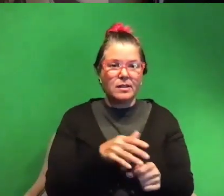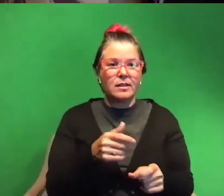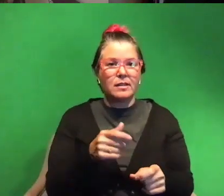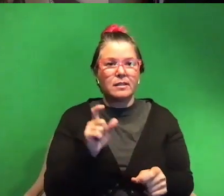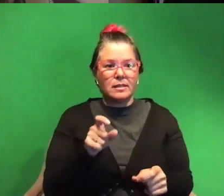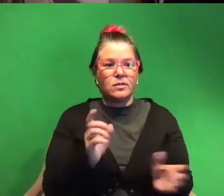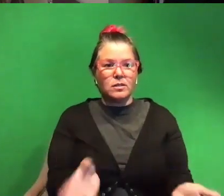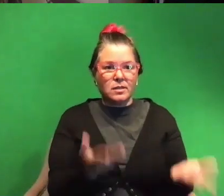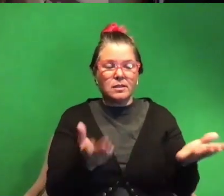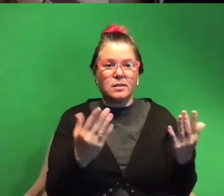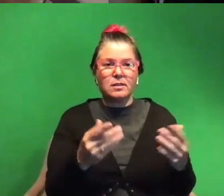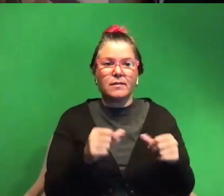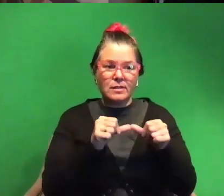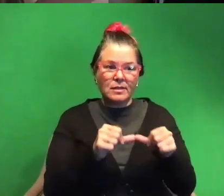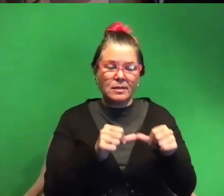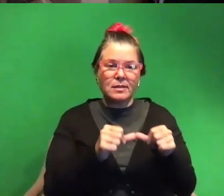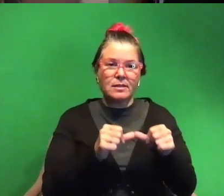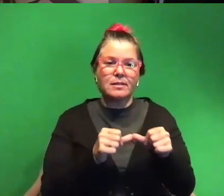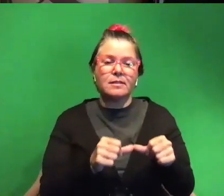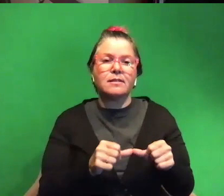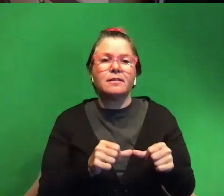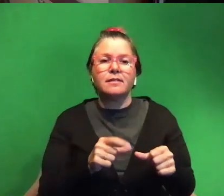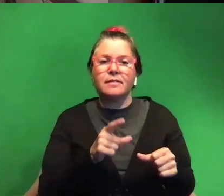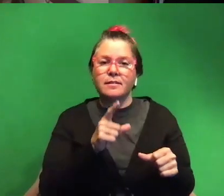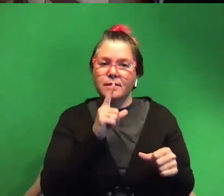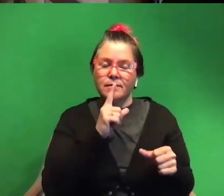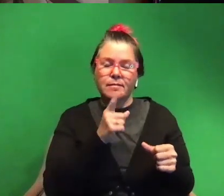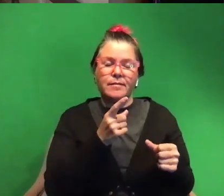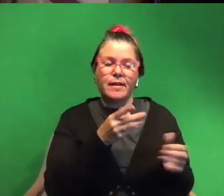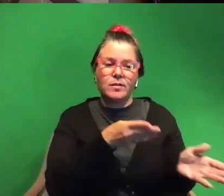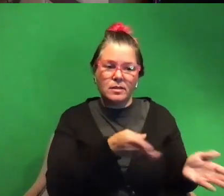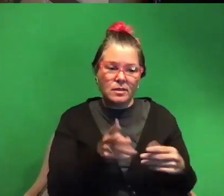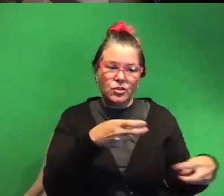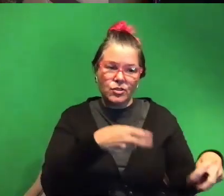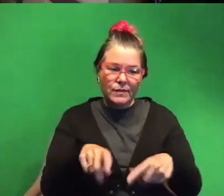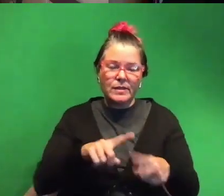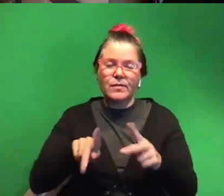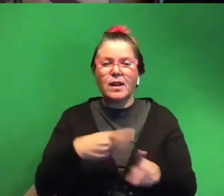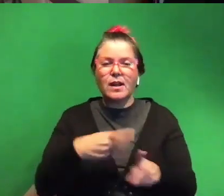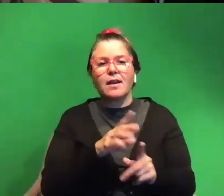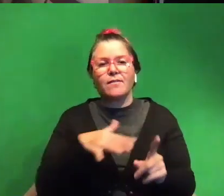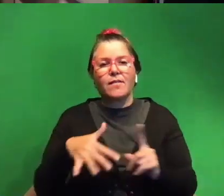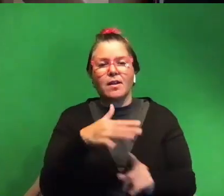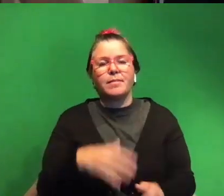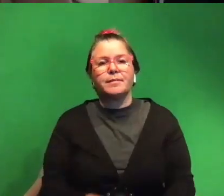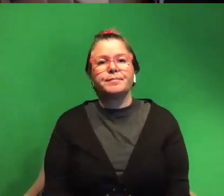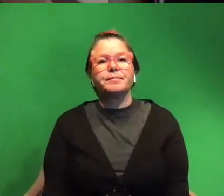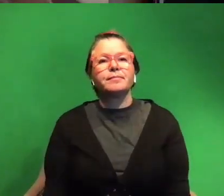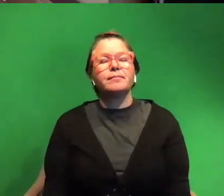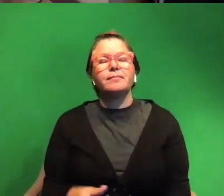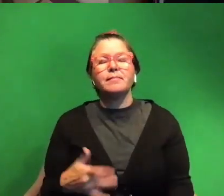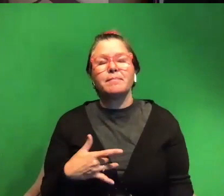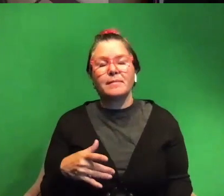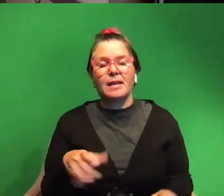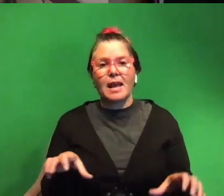to make sure that we're maintaining it so we don't cause a phase shift into a different type of environment. So a lot of times we're sort of actively doing